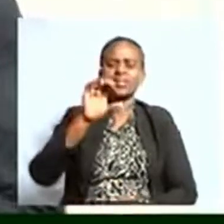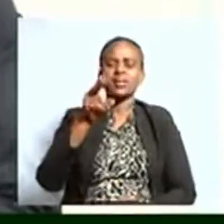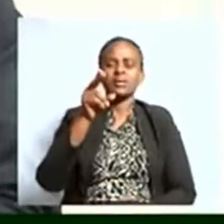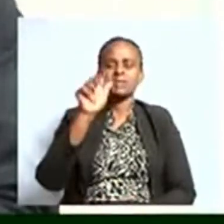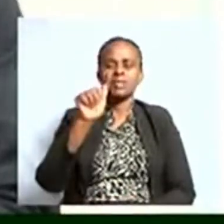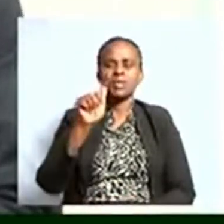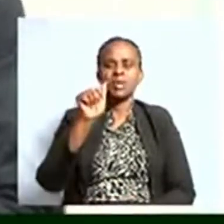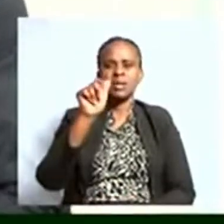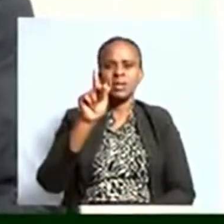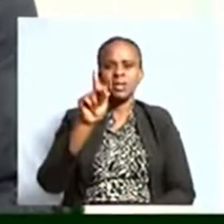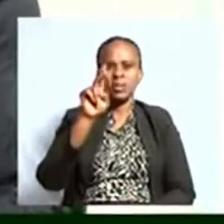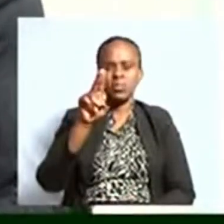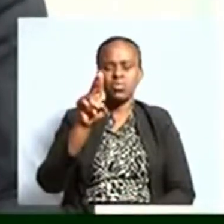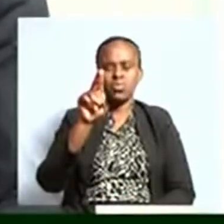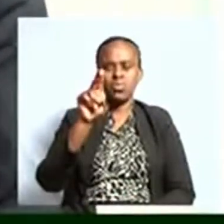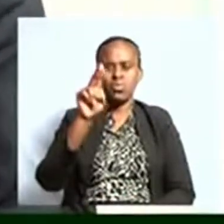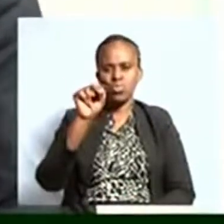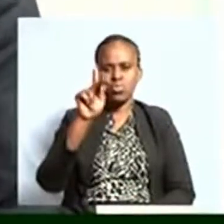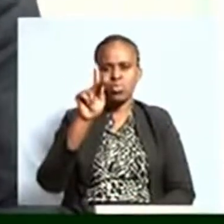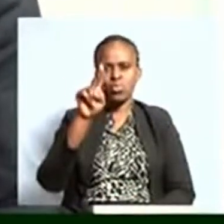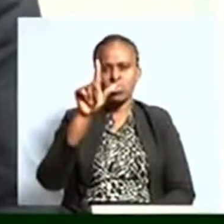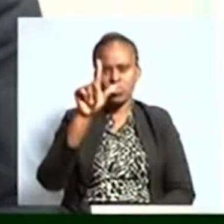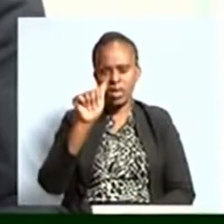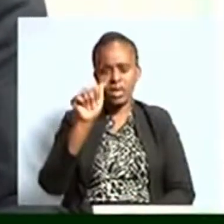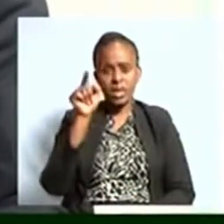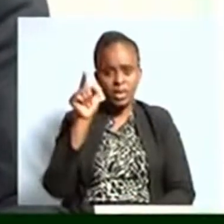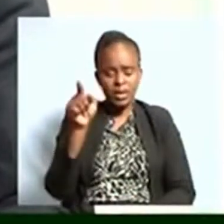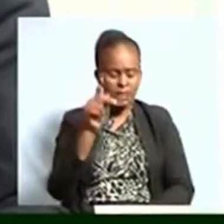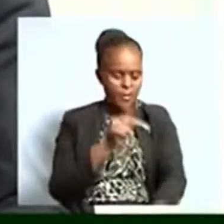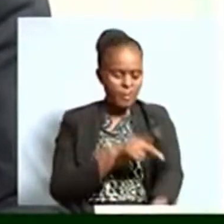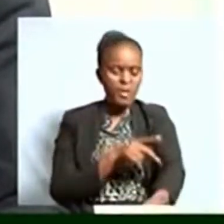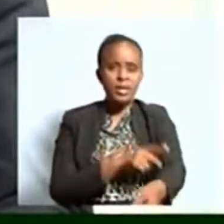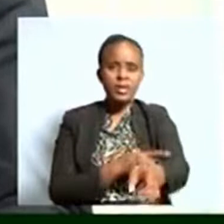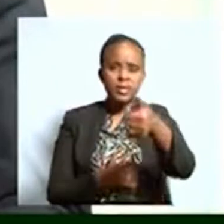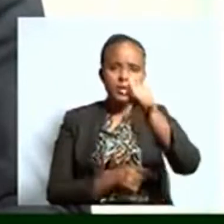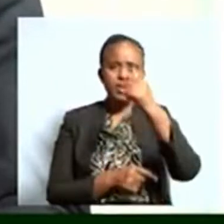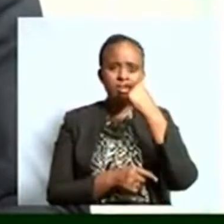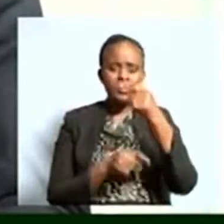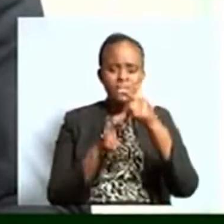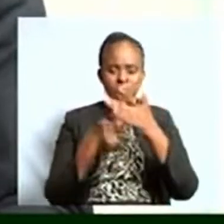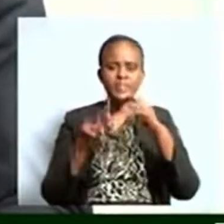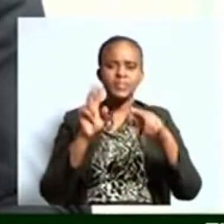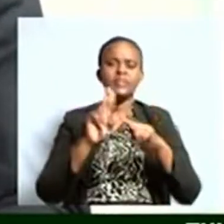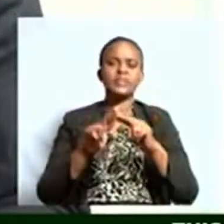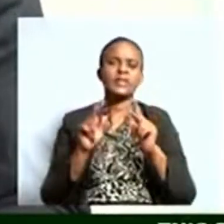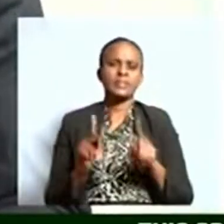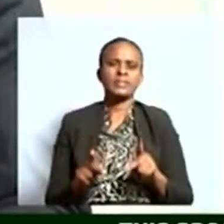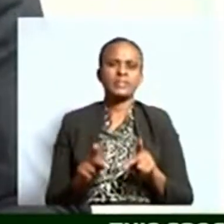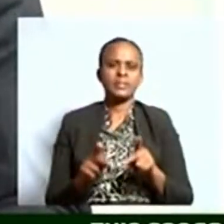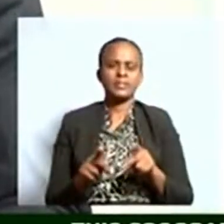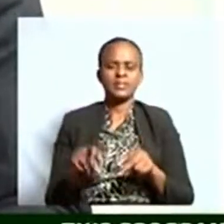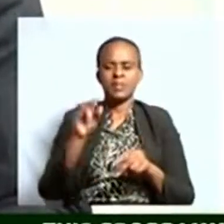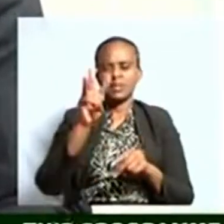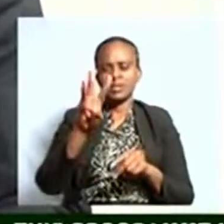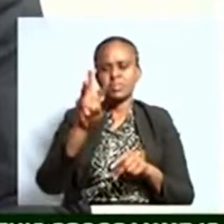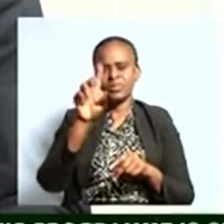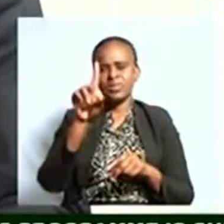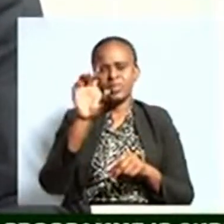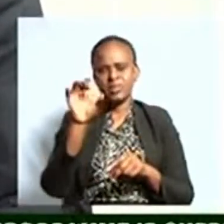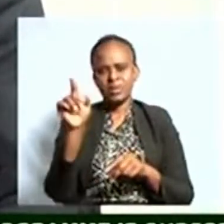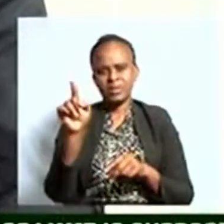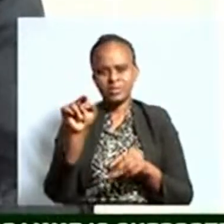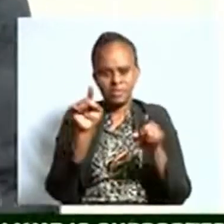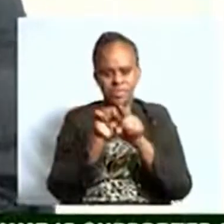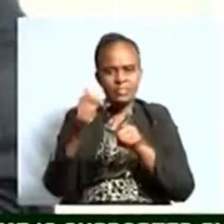and caught up with Mr. Cosmas Piri. And Mr. Cosmas Piri is a chairperson of the Ward Development Committee,